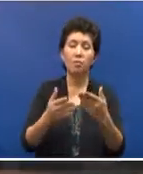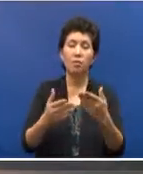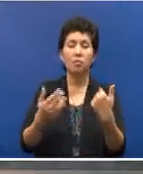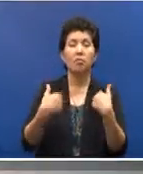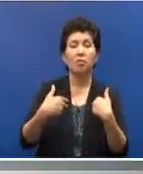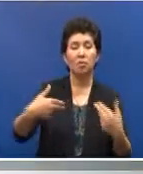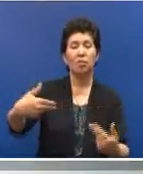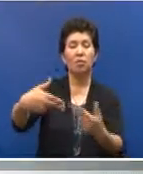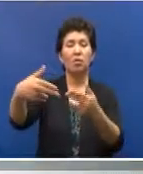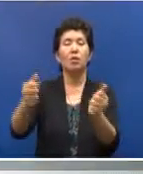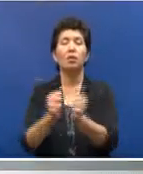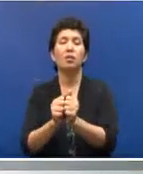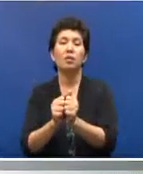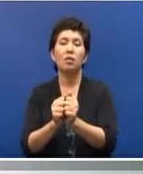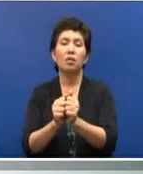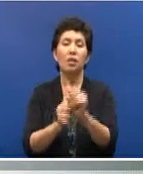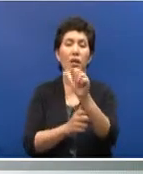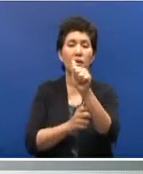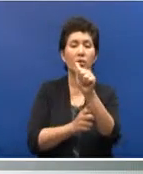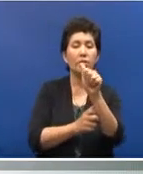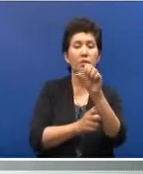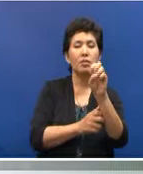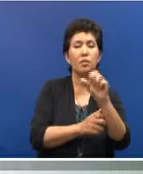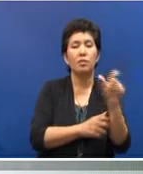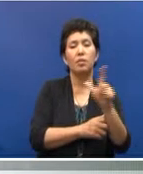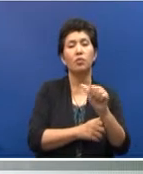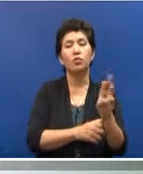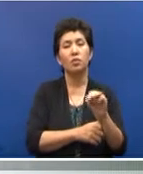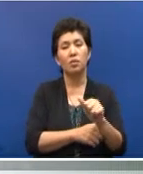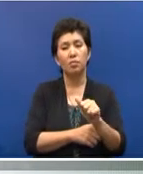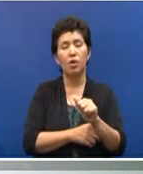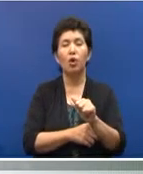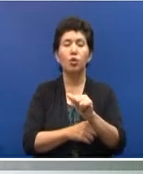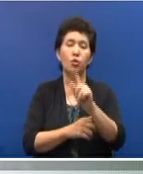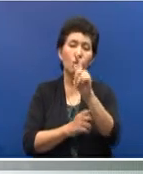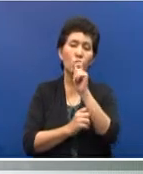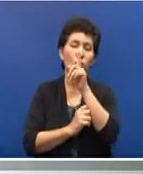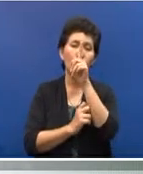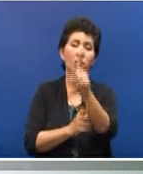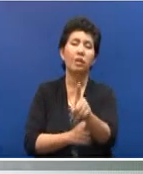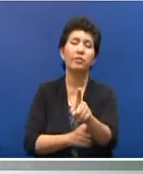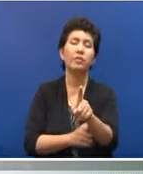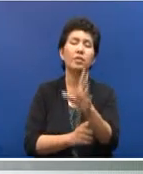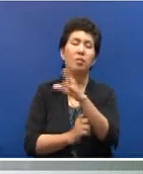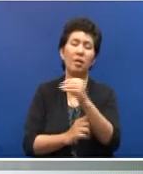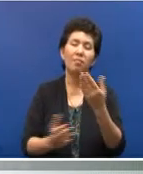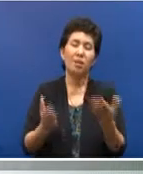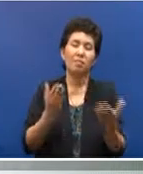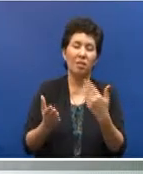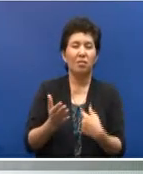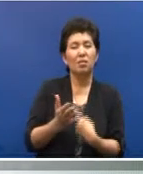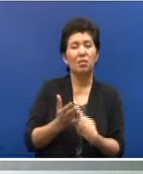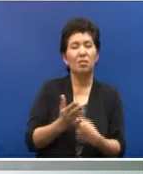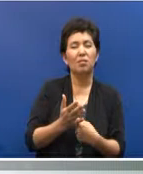the first one, assimilation, second, pluralism, the third one, it might be due to